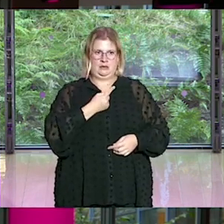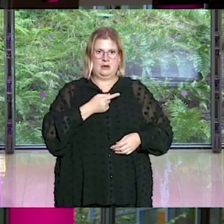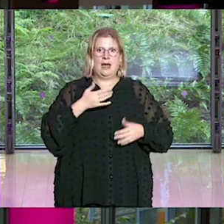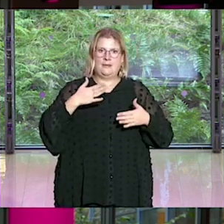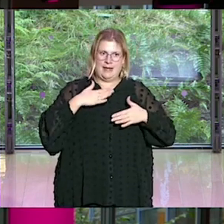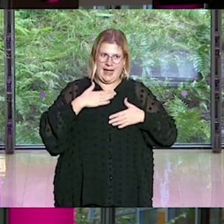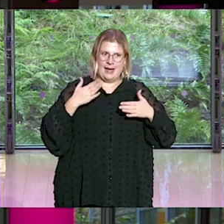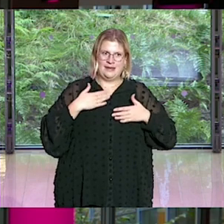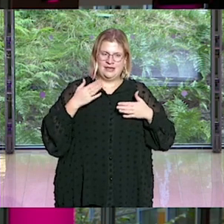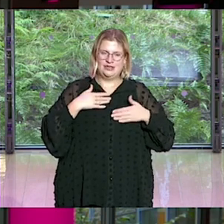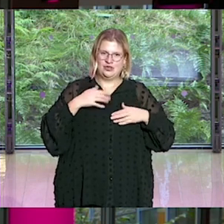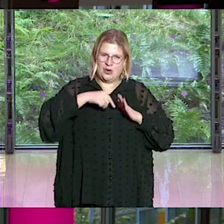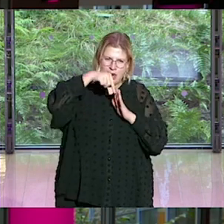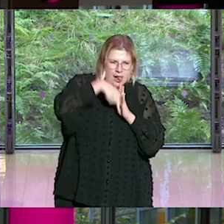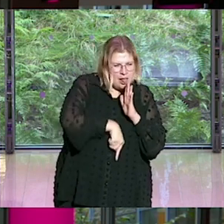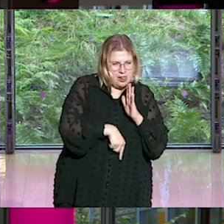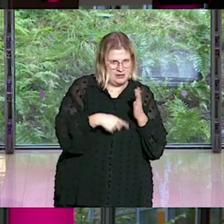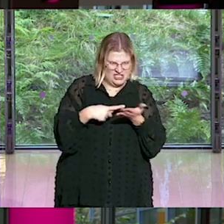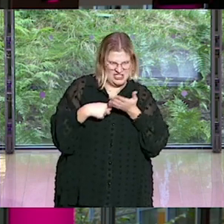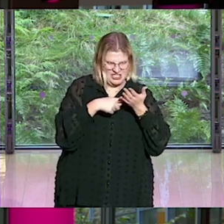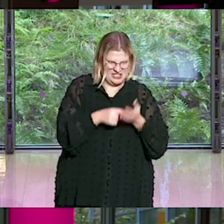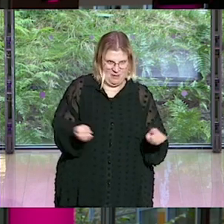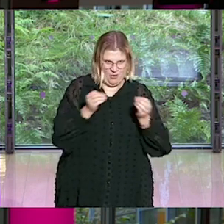Happy to nerd out about that.